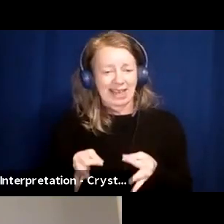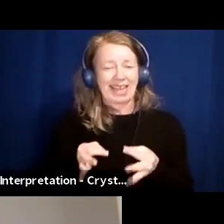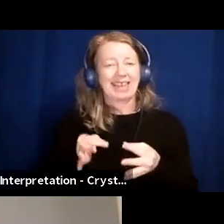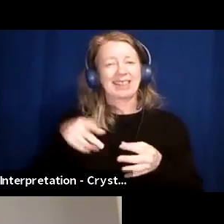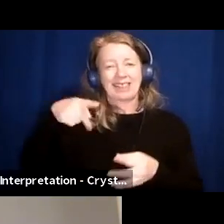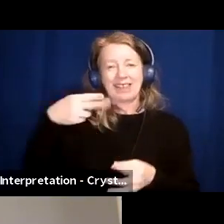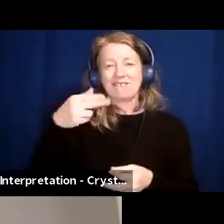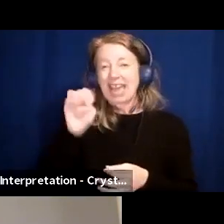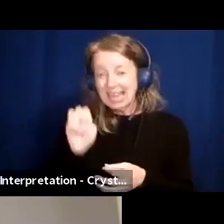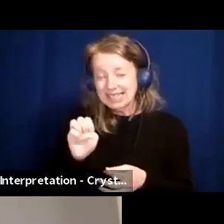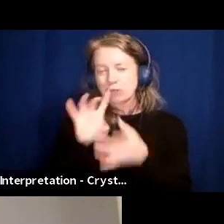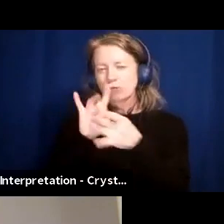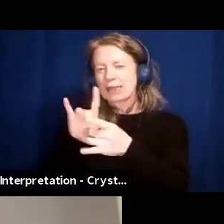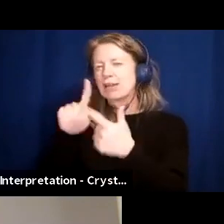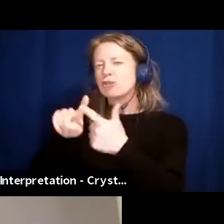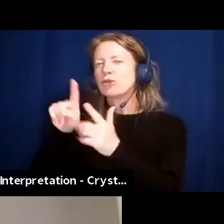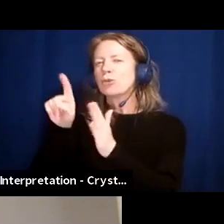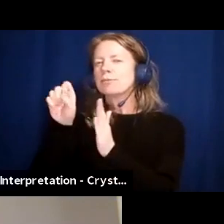phases that are existing?